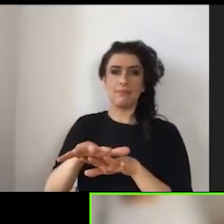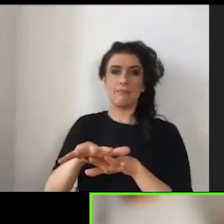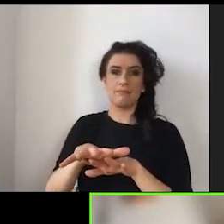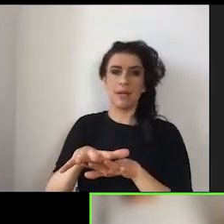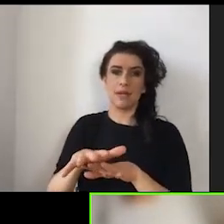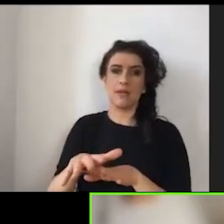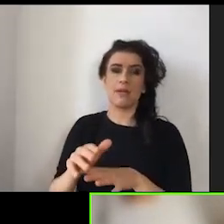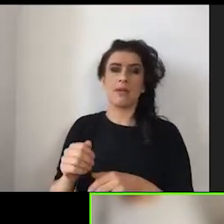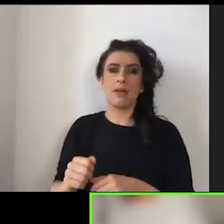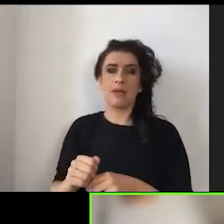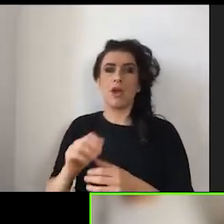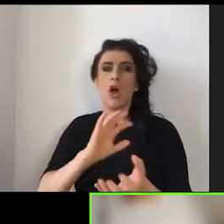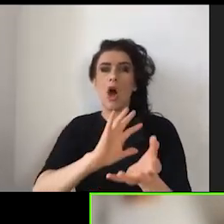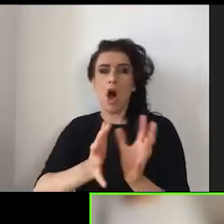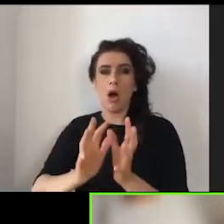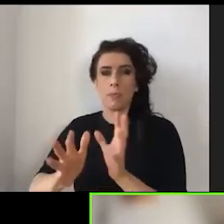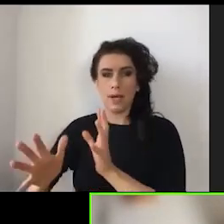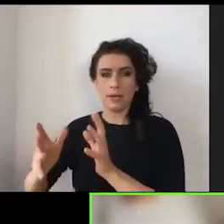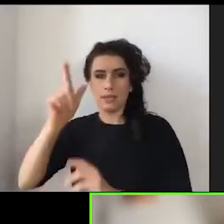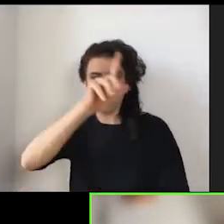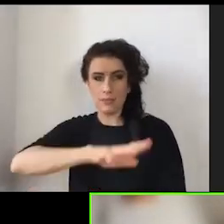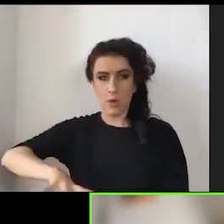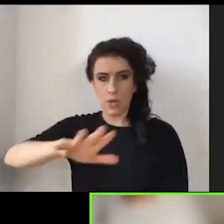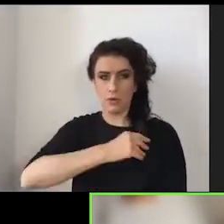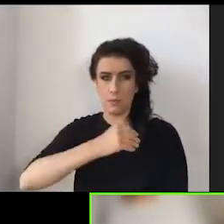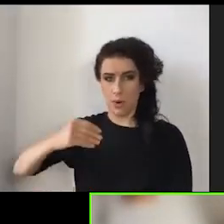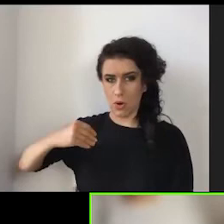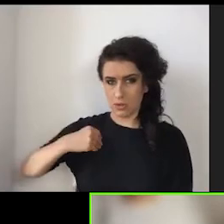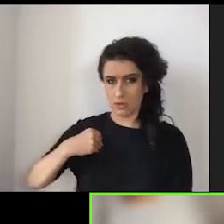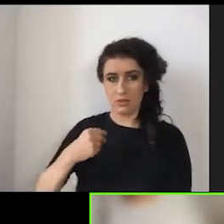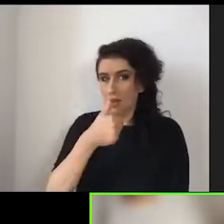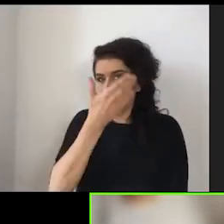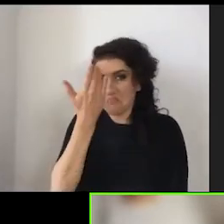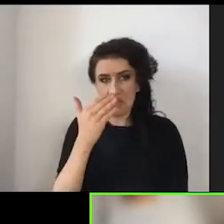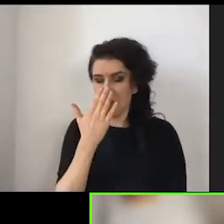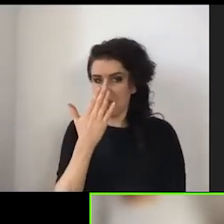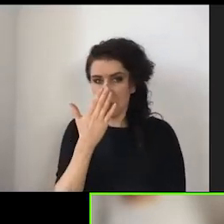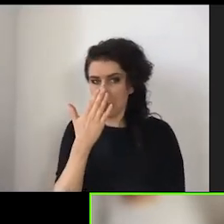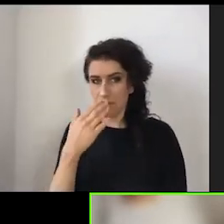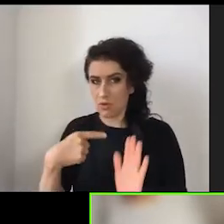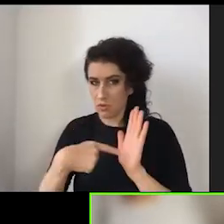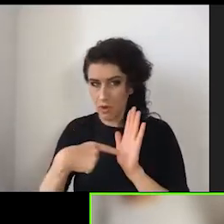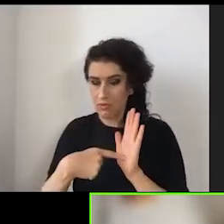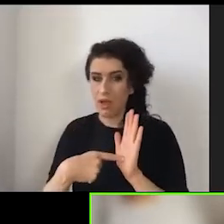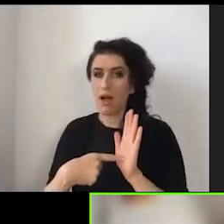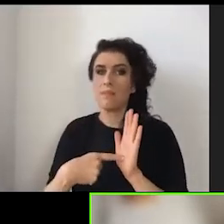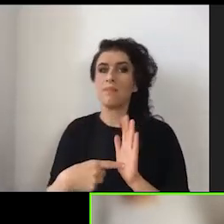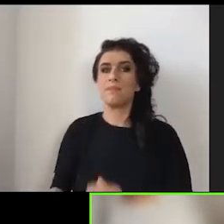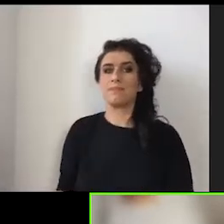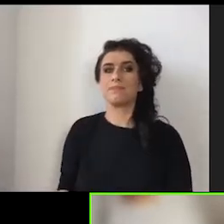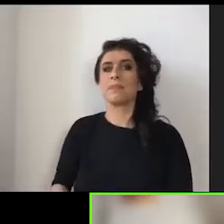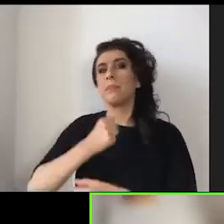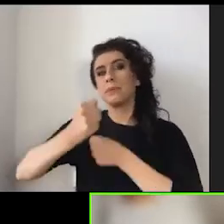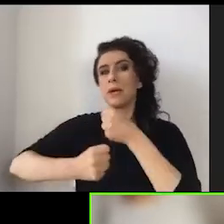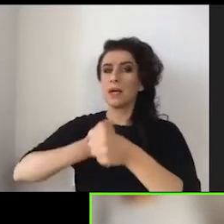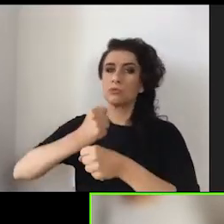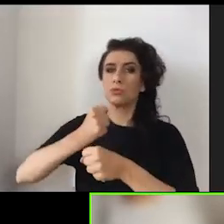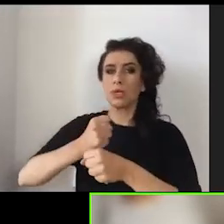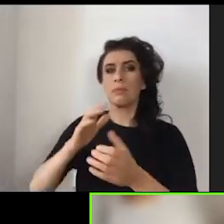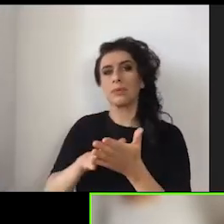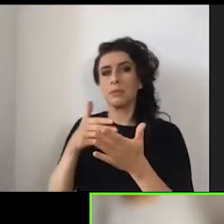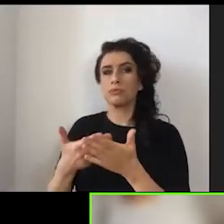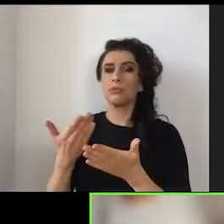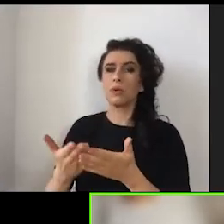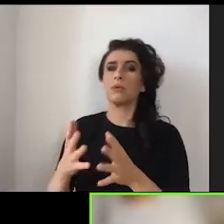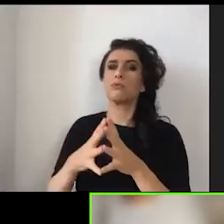job, or if you have, or if you're working in a big company that can afford take you into the social